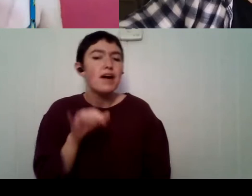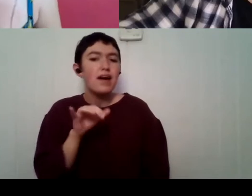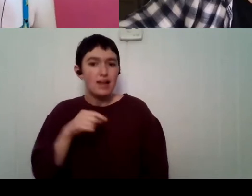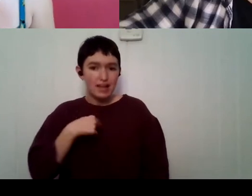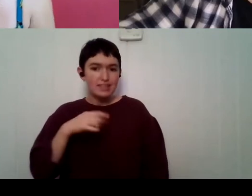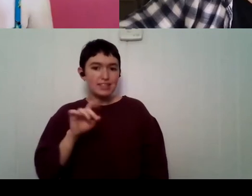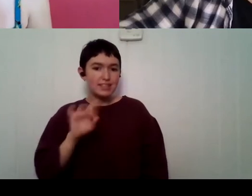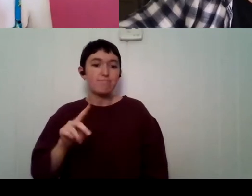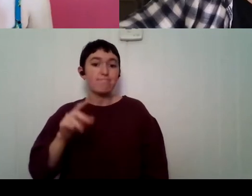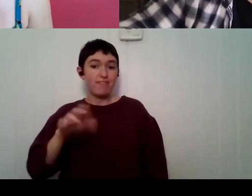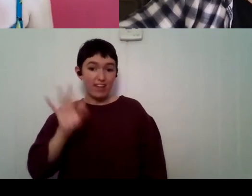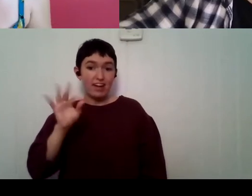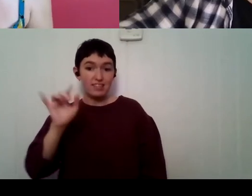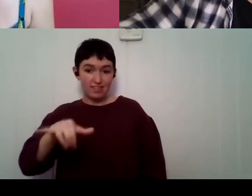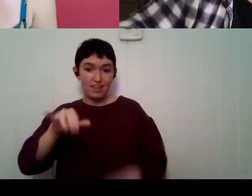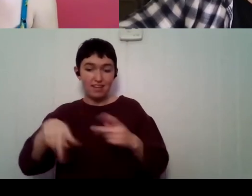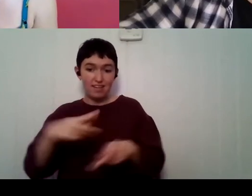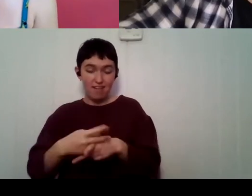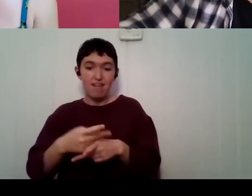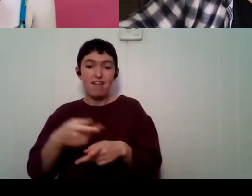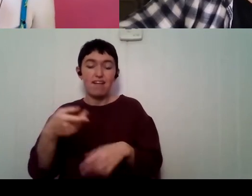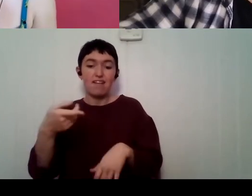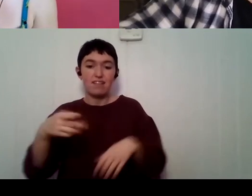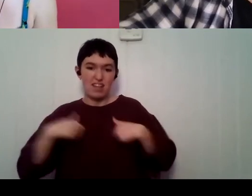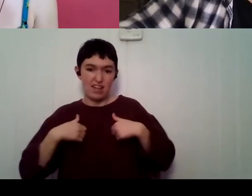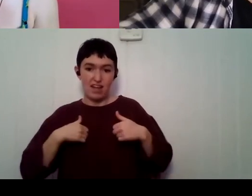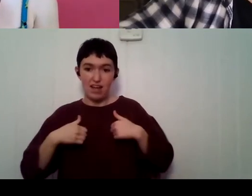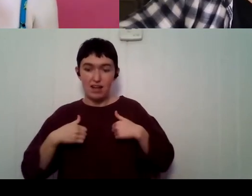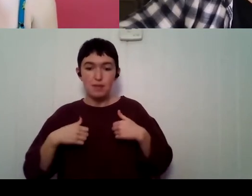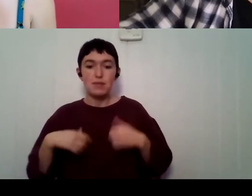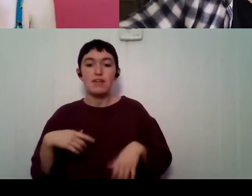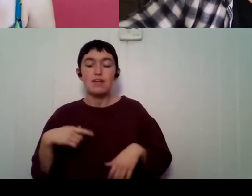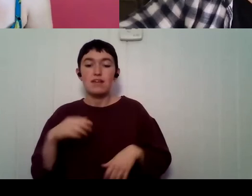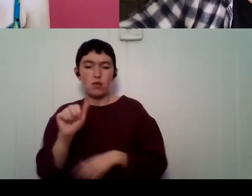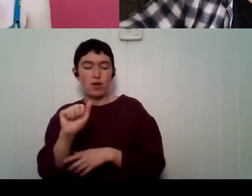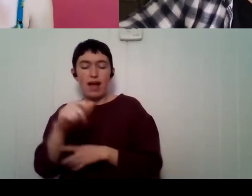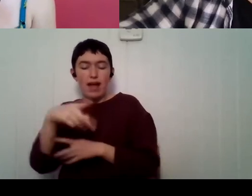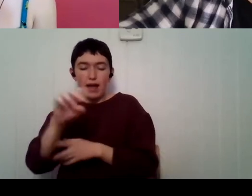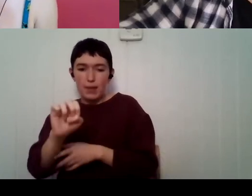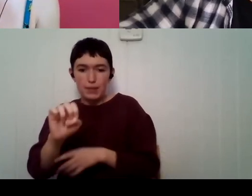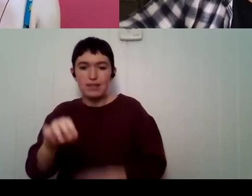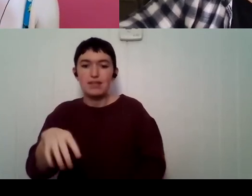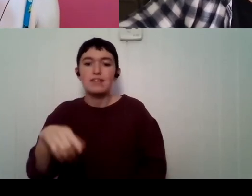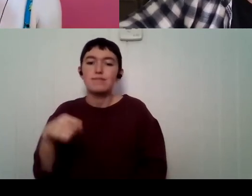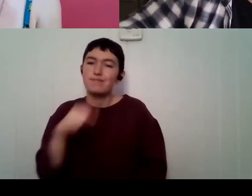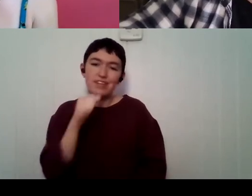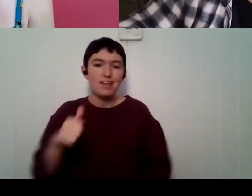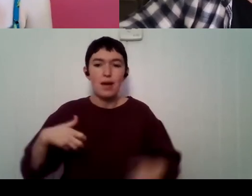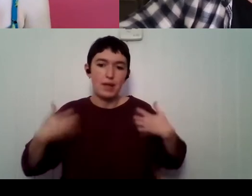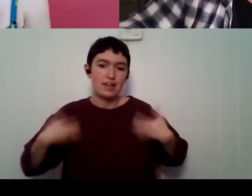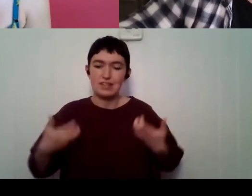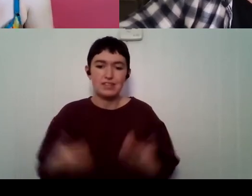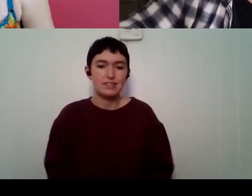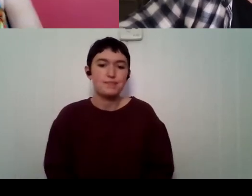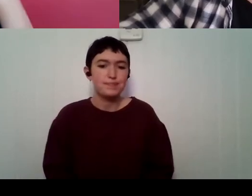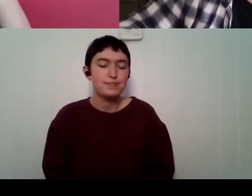was here in 2010. So they do have them in this area. They are really cool, but they are not, unfortunately, monkeys. But I'd still like to